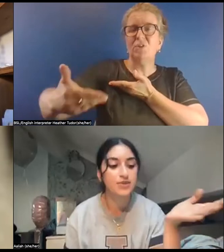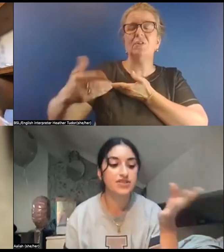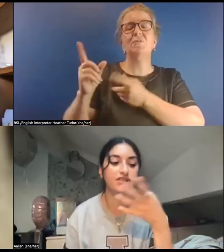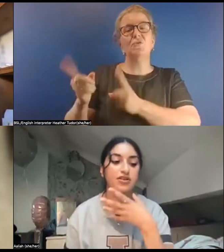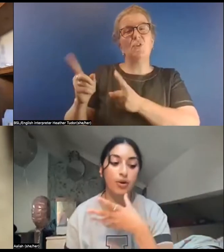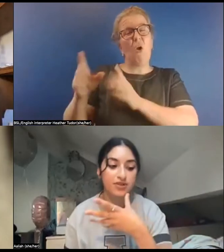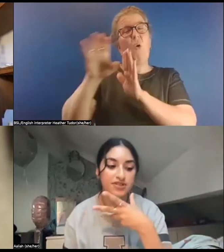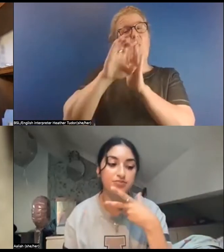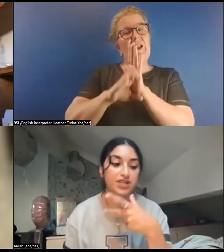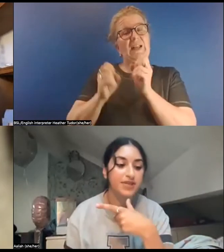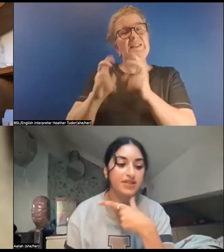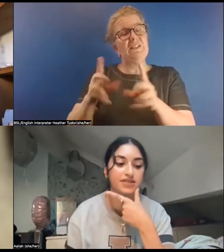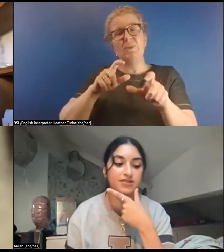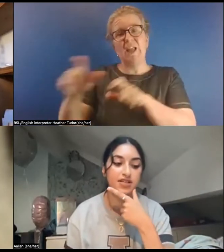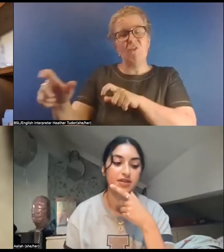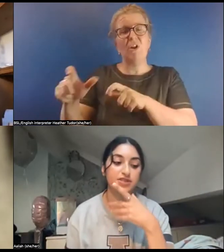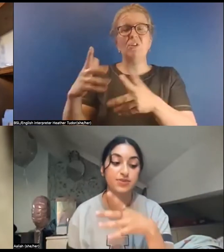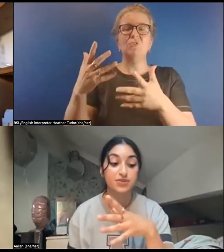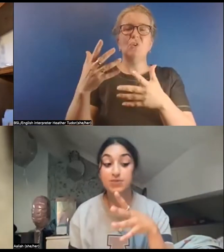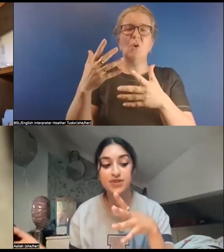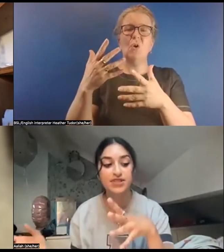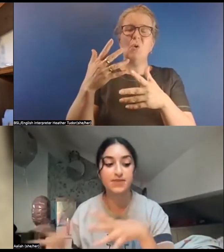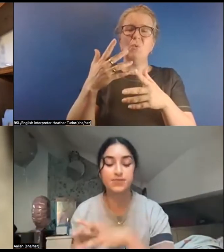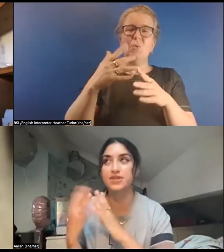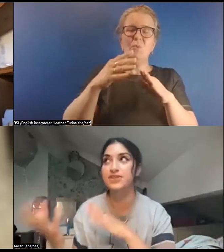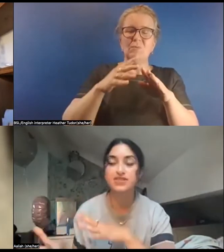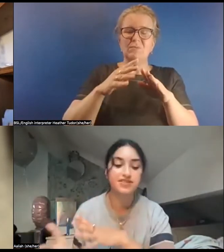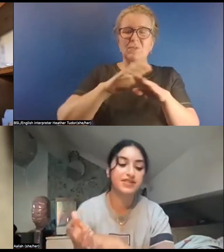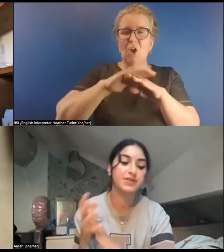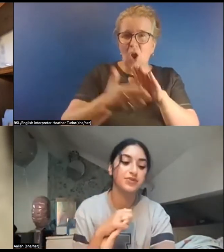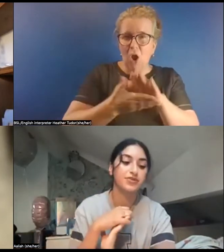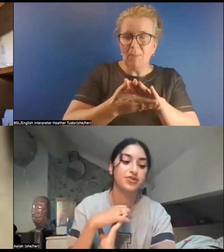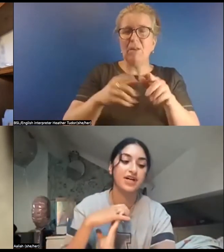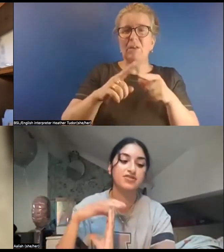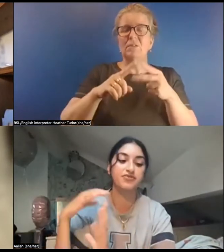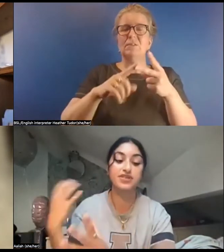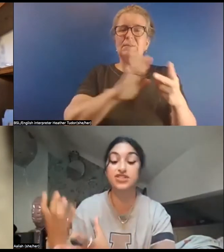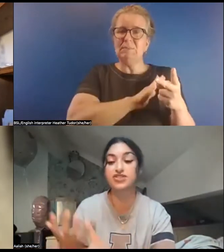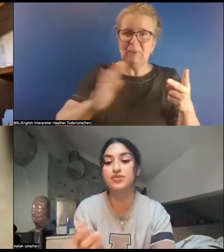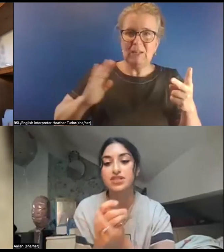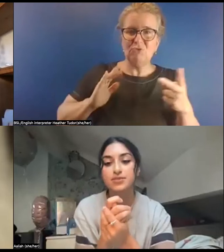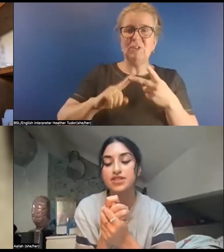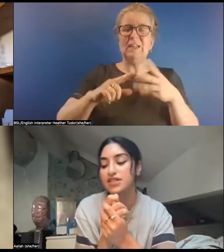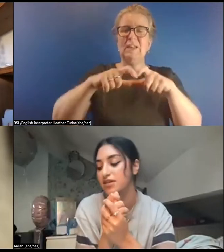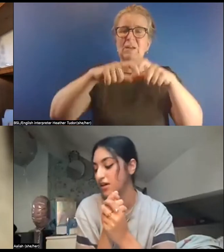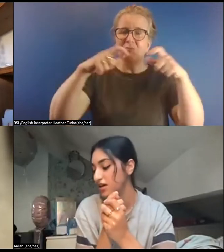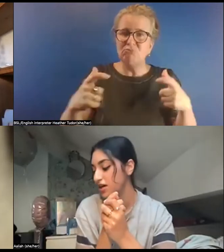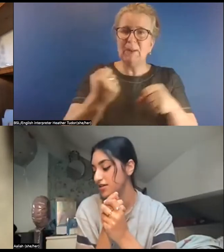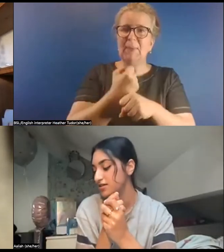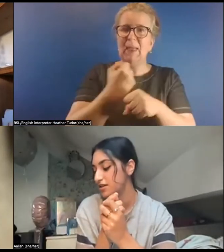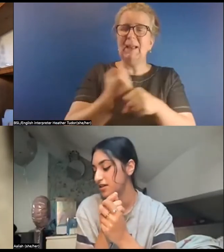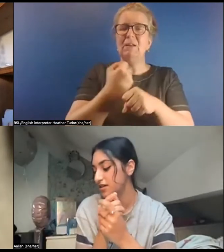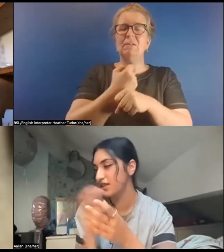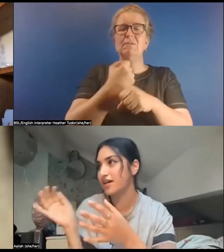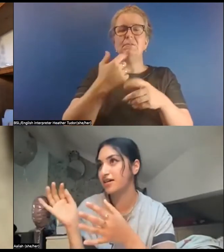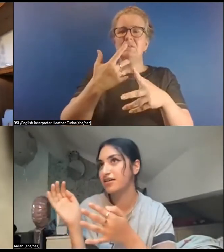fishing community, cobblers, brickmakers, sweepers, people in the military, people who had sort of religious roles in the community.